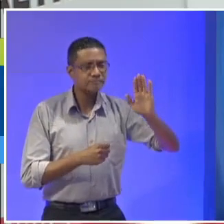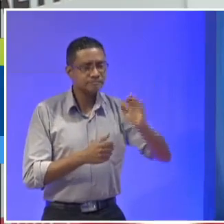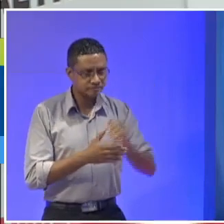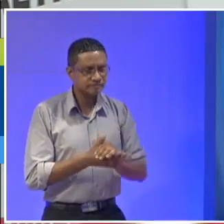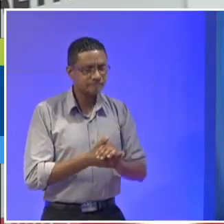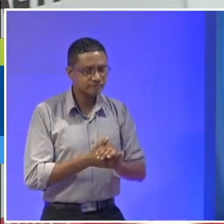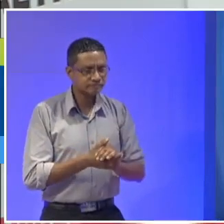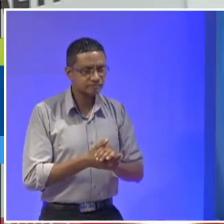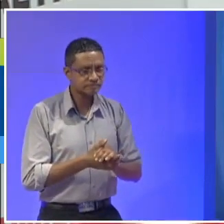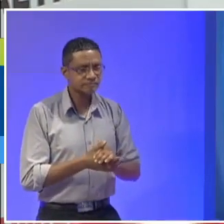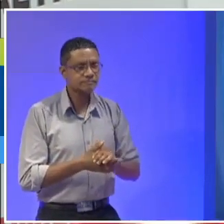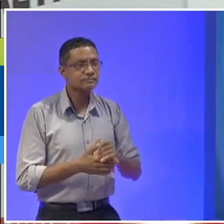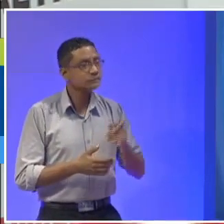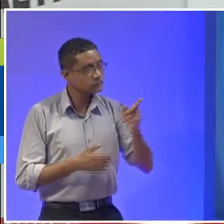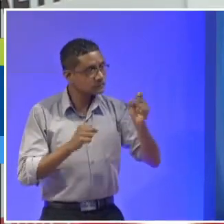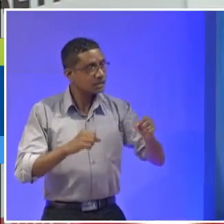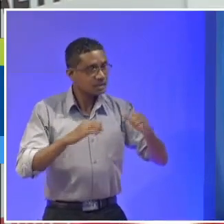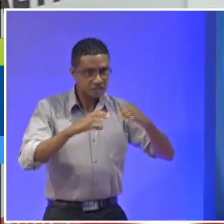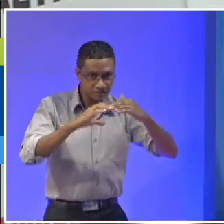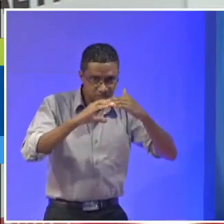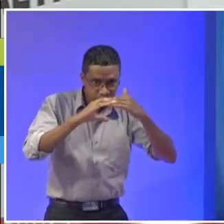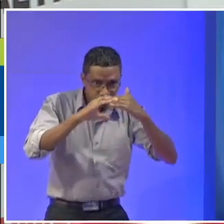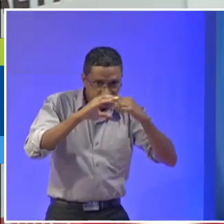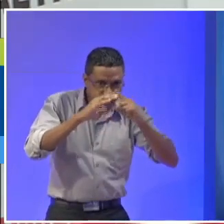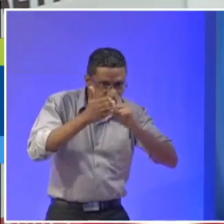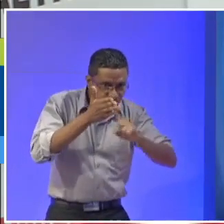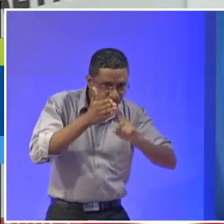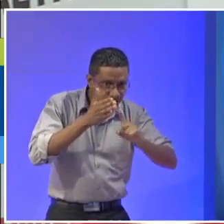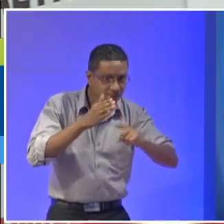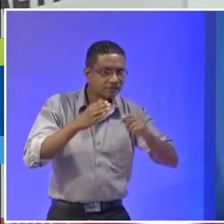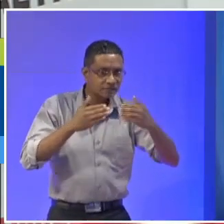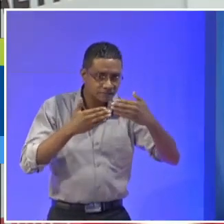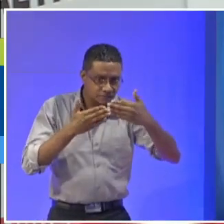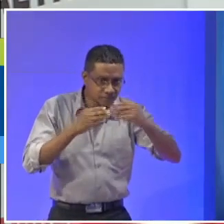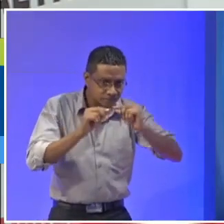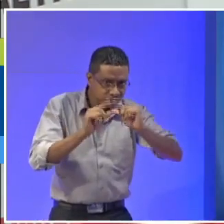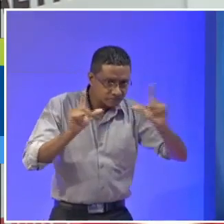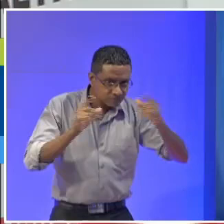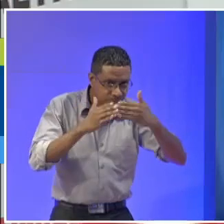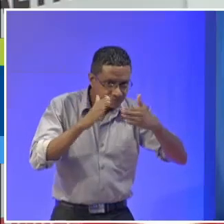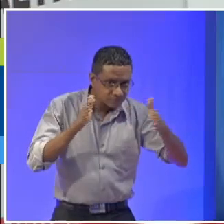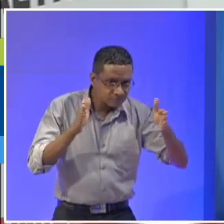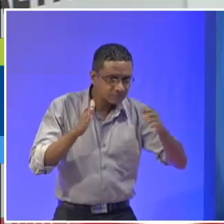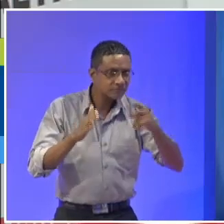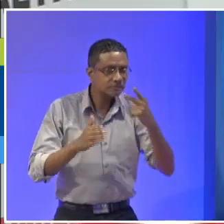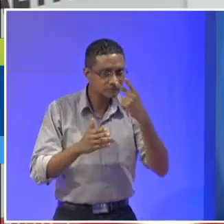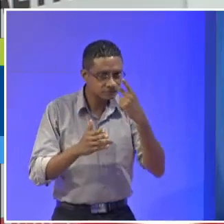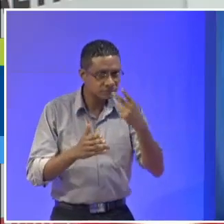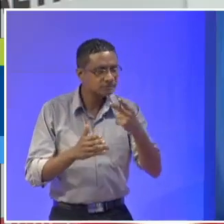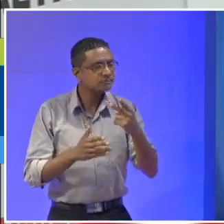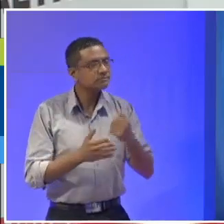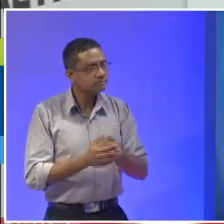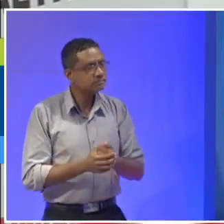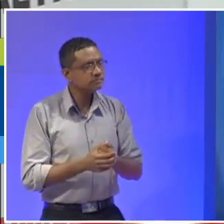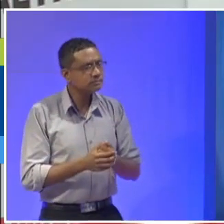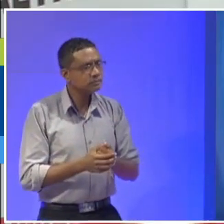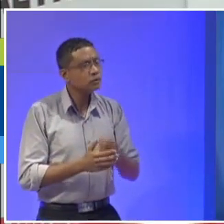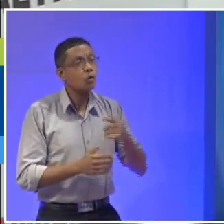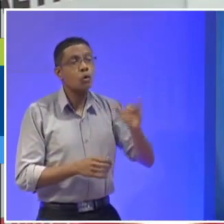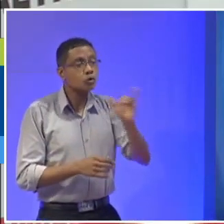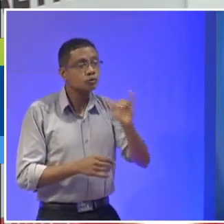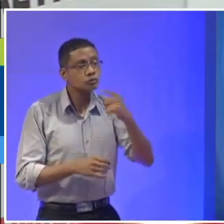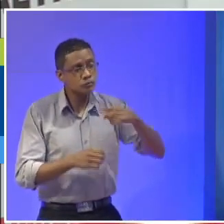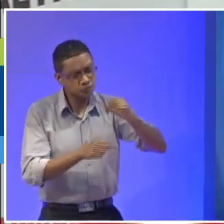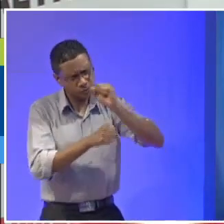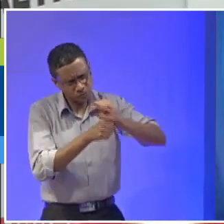response to those individuals if you email to us within 24 to 48 hours. Also, we have been working assiduously through